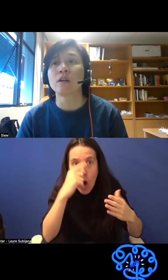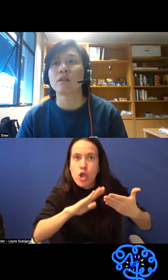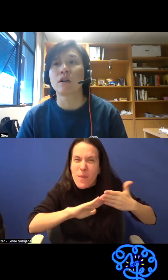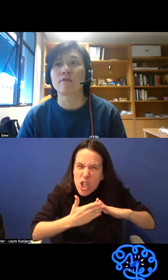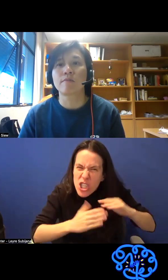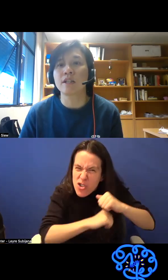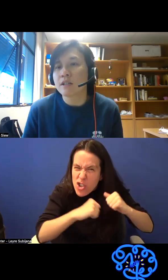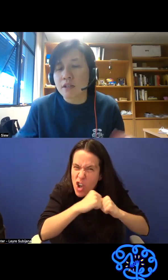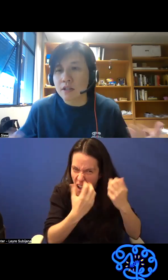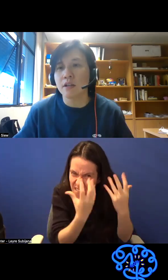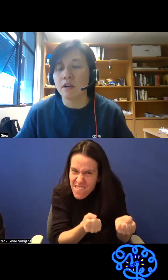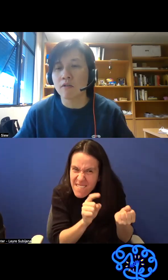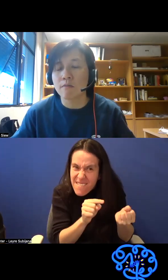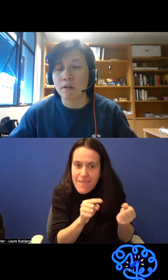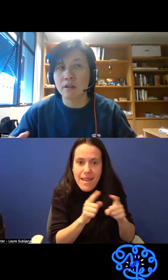Or of